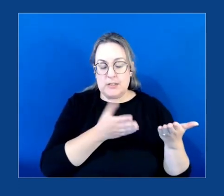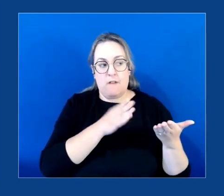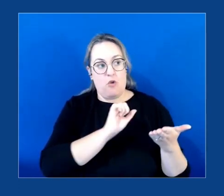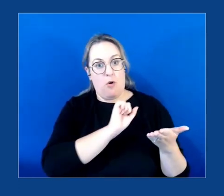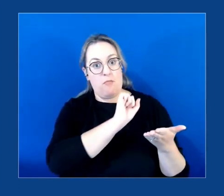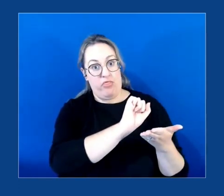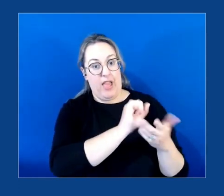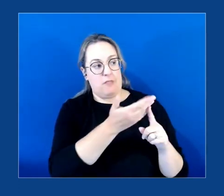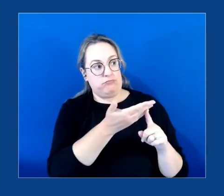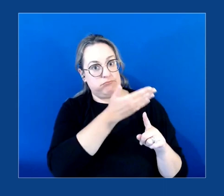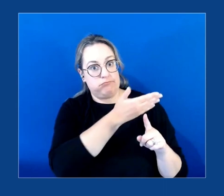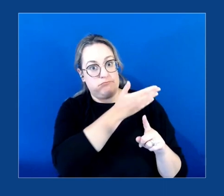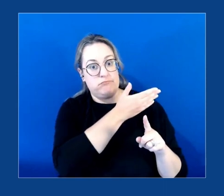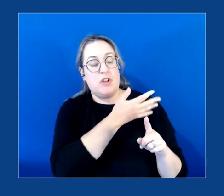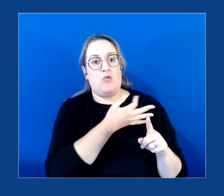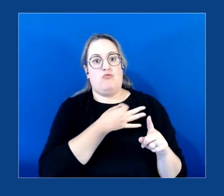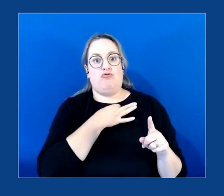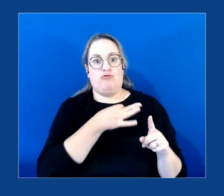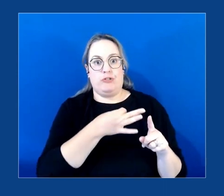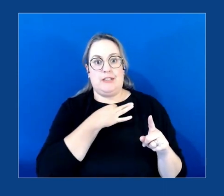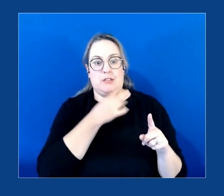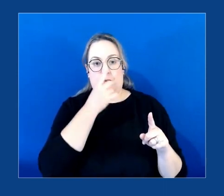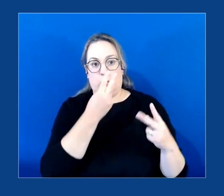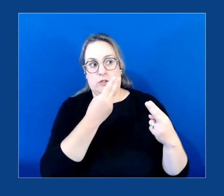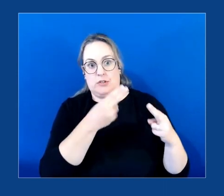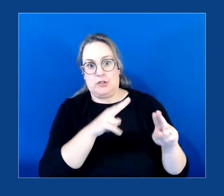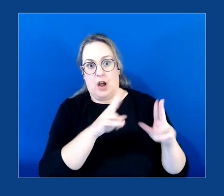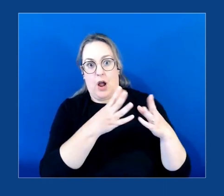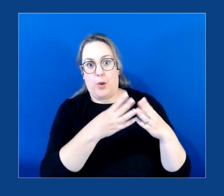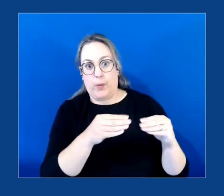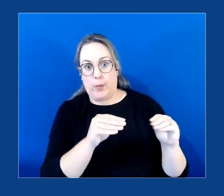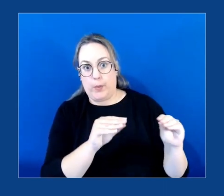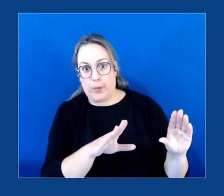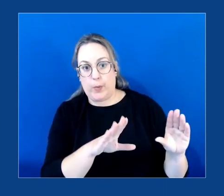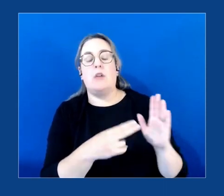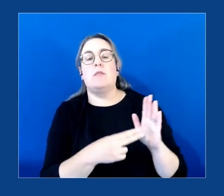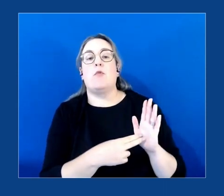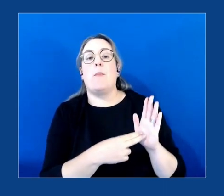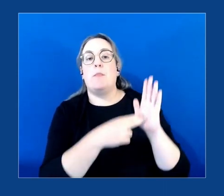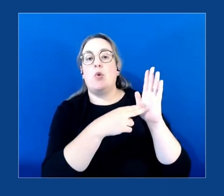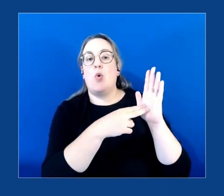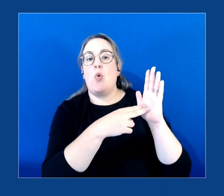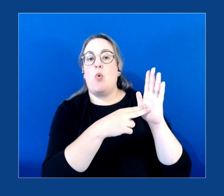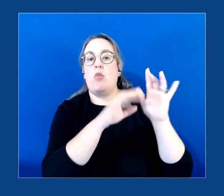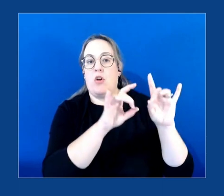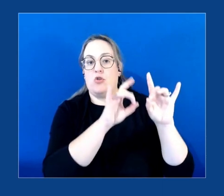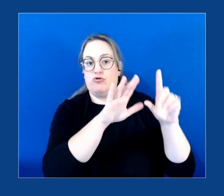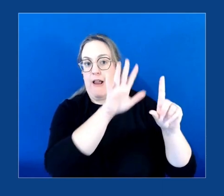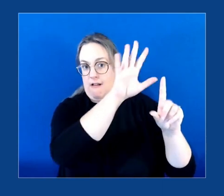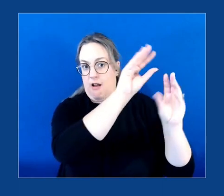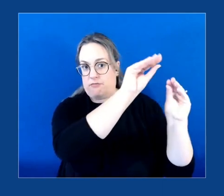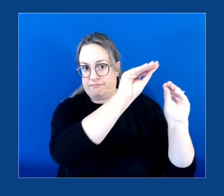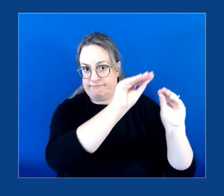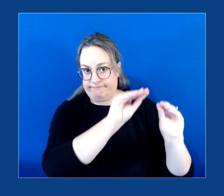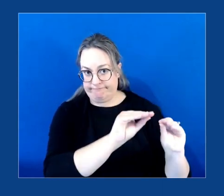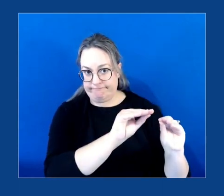across, from various communities across Northern Australia, with to bring them together with